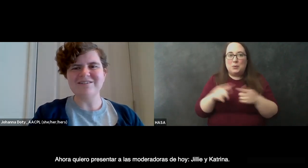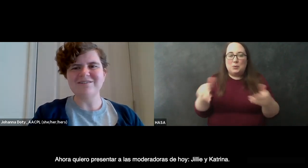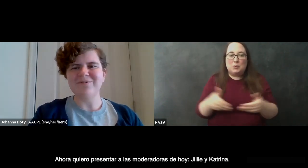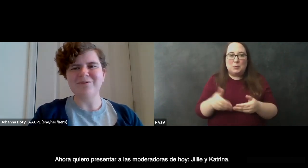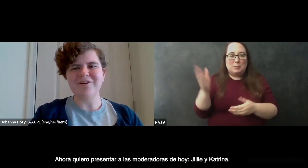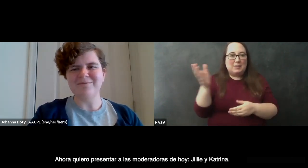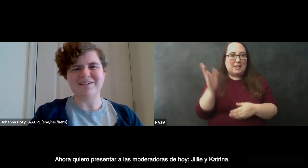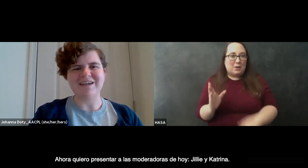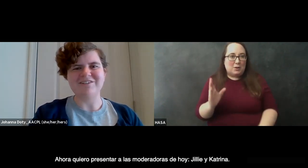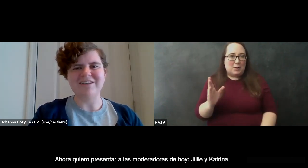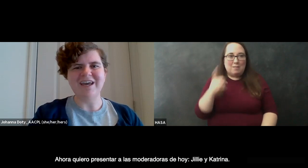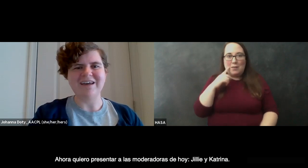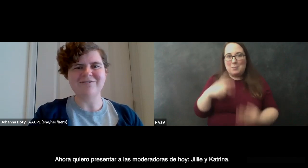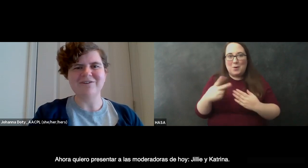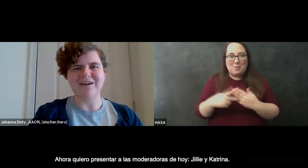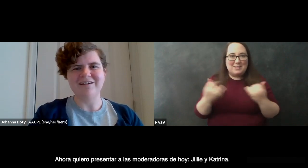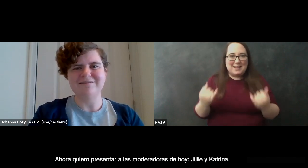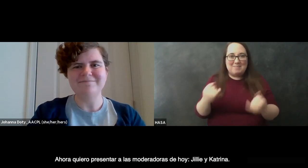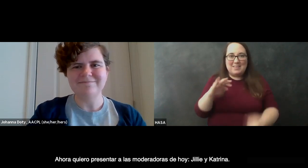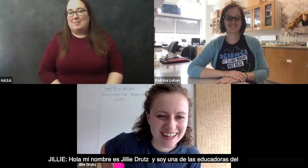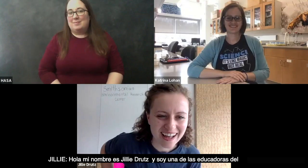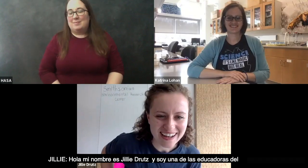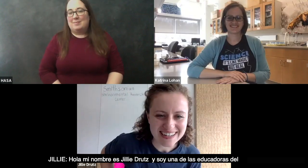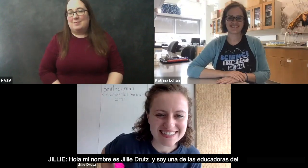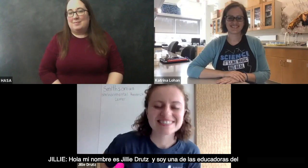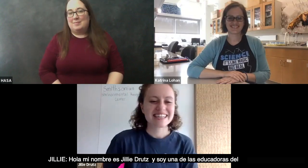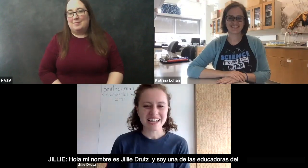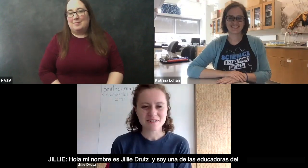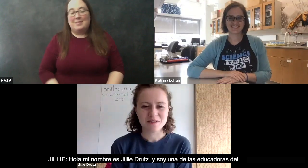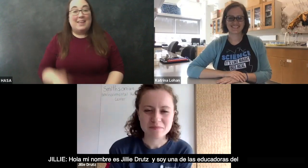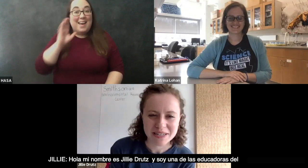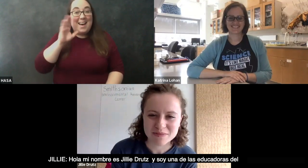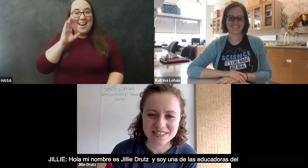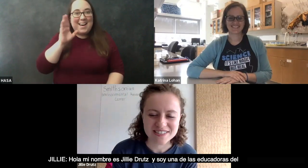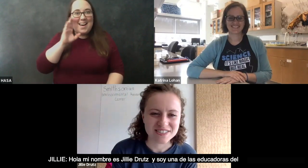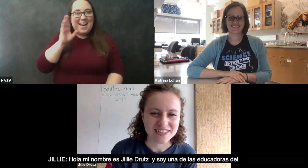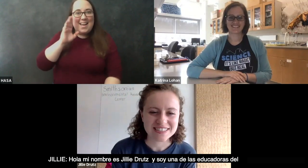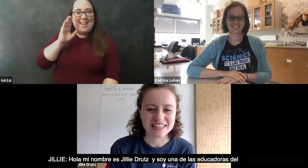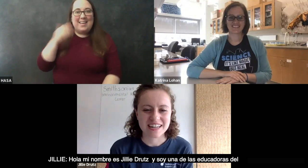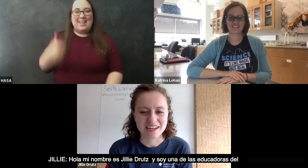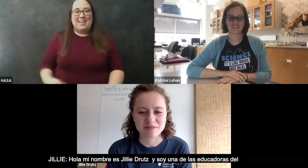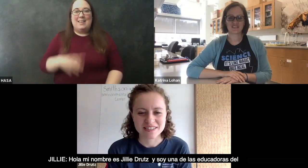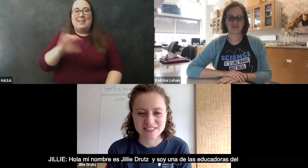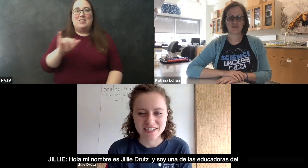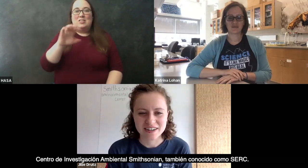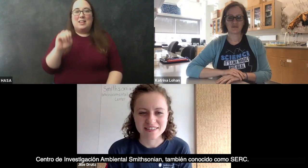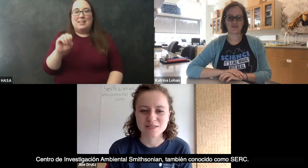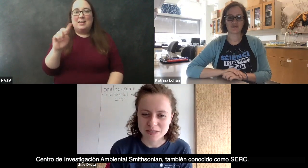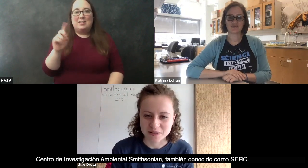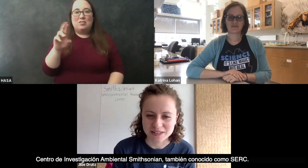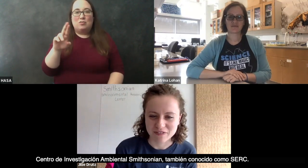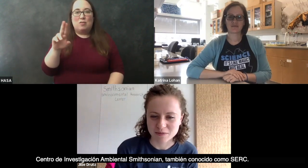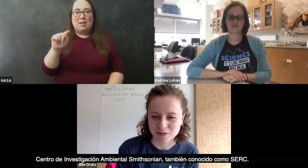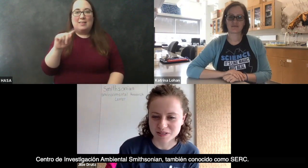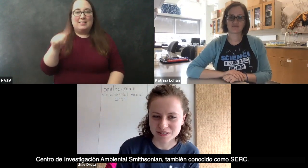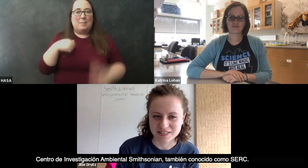presenters for the program today, Jilly and Katrina. Hi. Hi, everyone. My name is Jilly Jutz, and I'm an educator at the